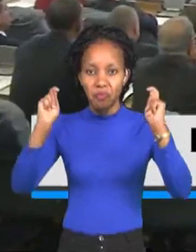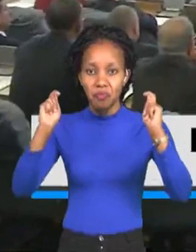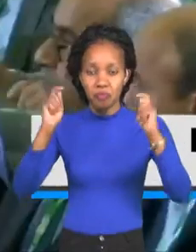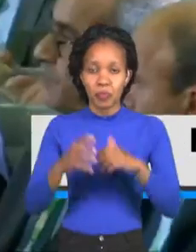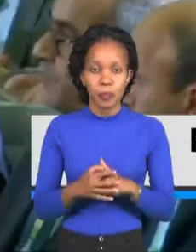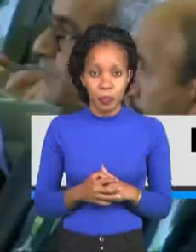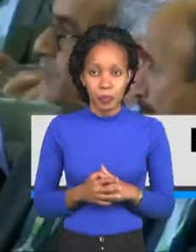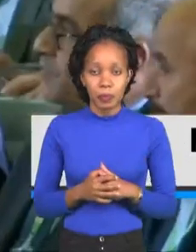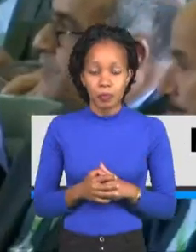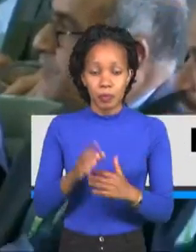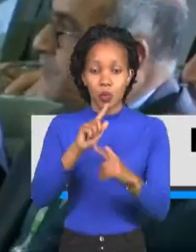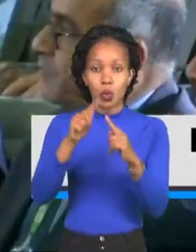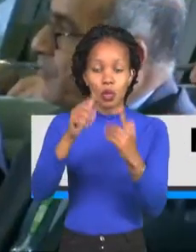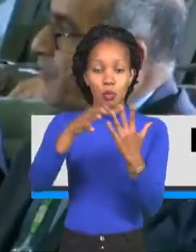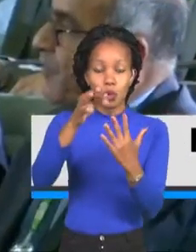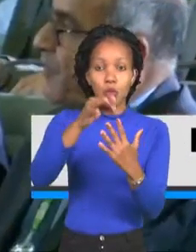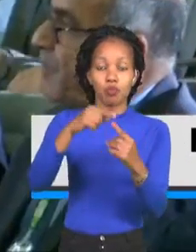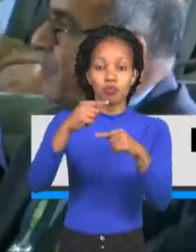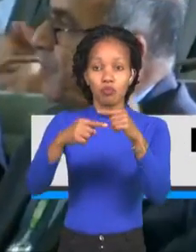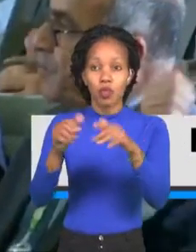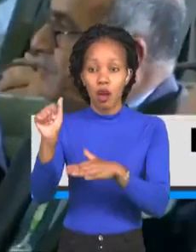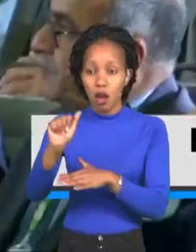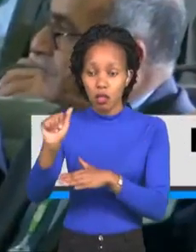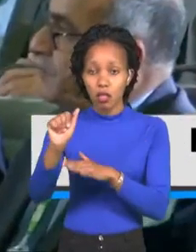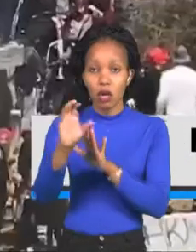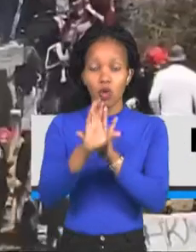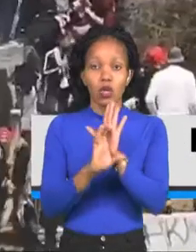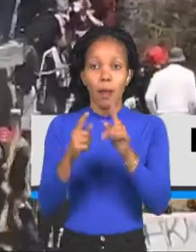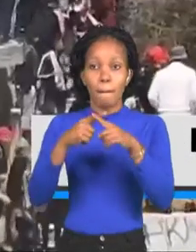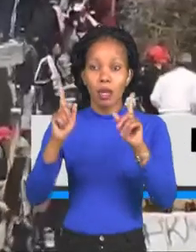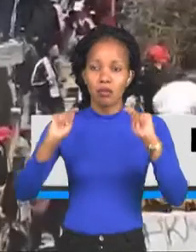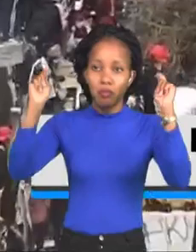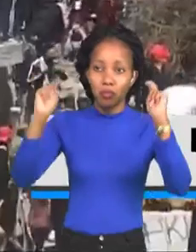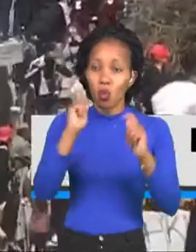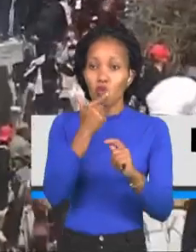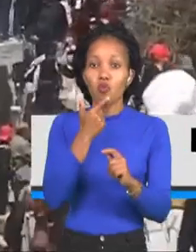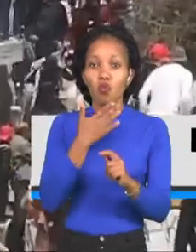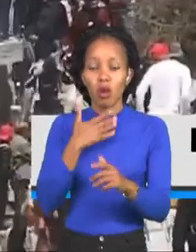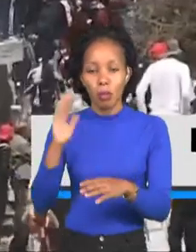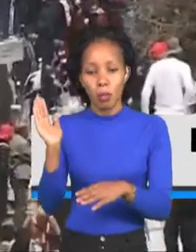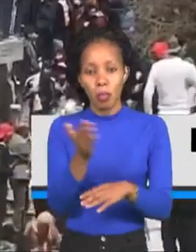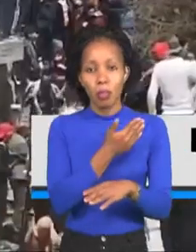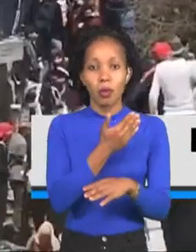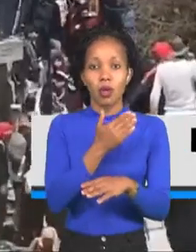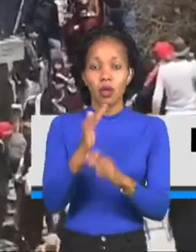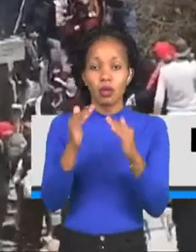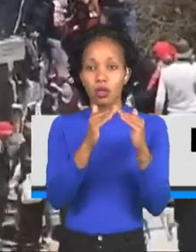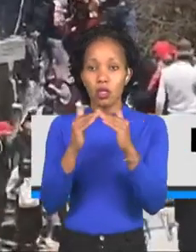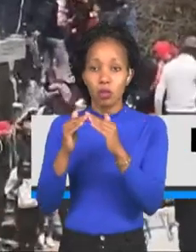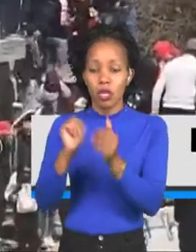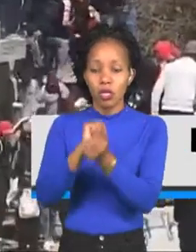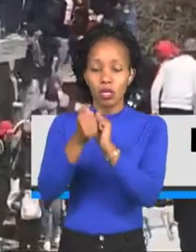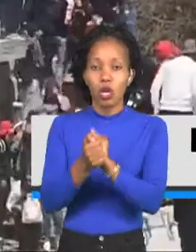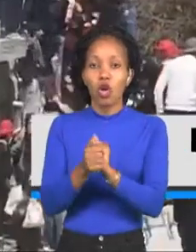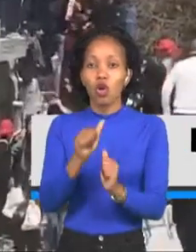rule. His appointment is in keeping with Algeria's constitution, but protesters who want sweeping democratic reforms oppose